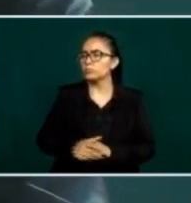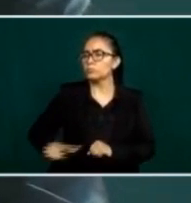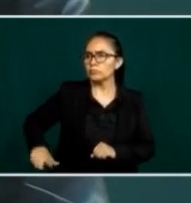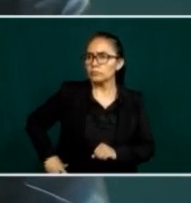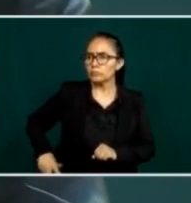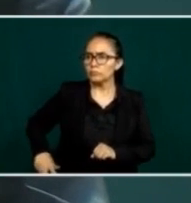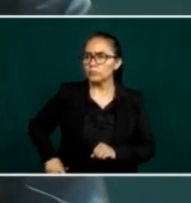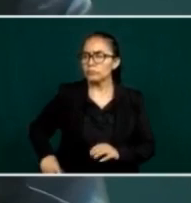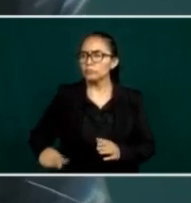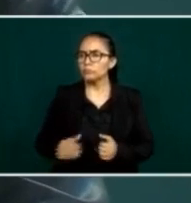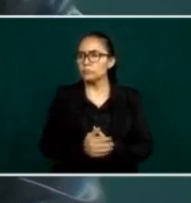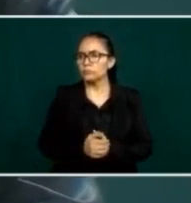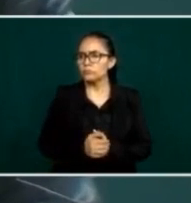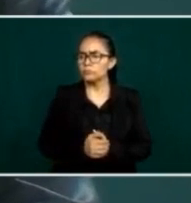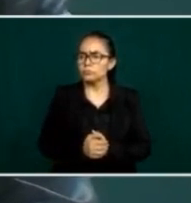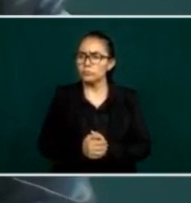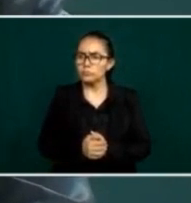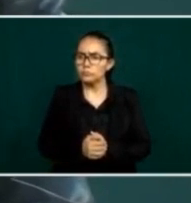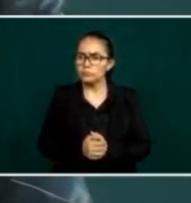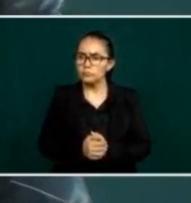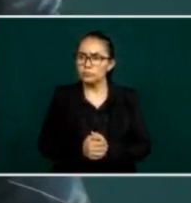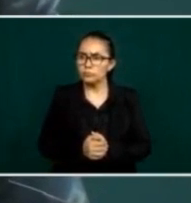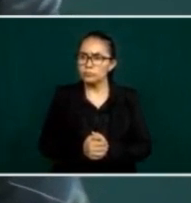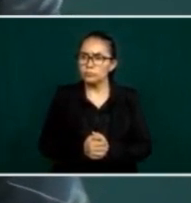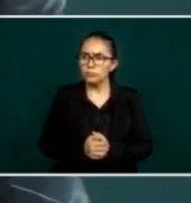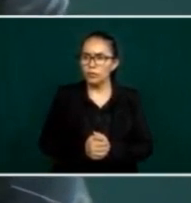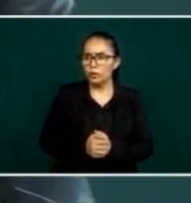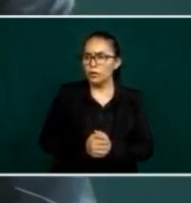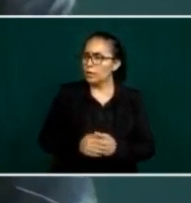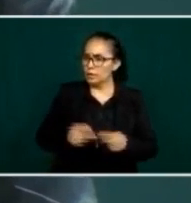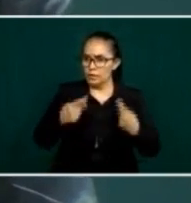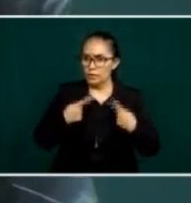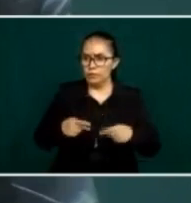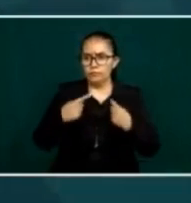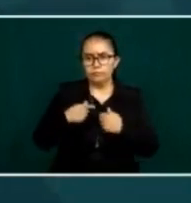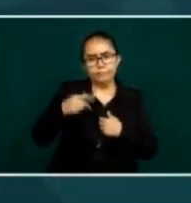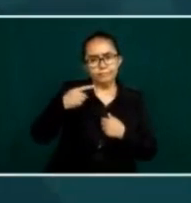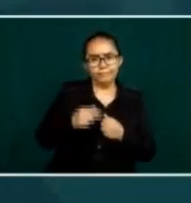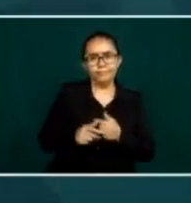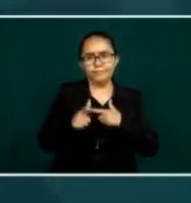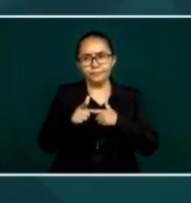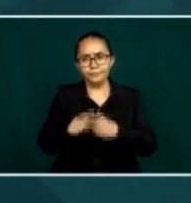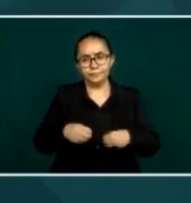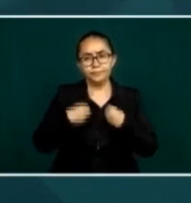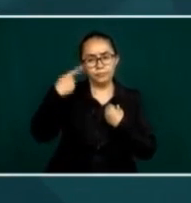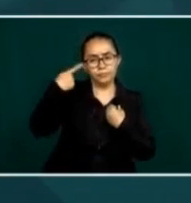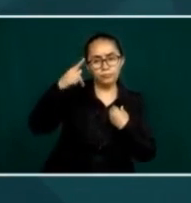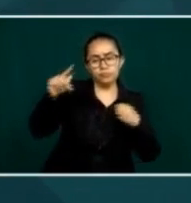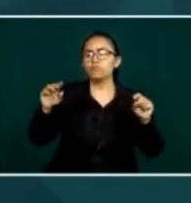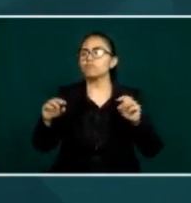we are in government. They will not be removing one person